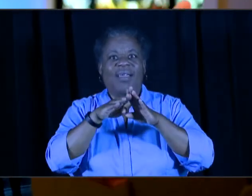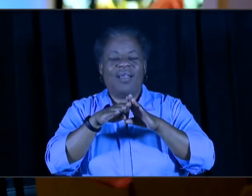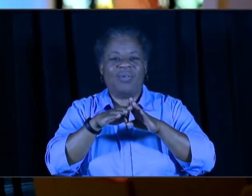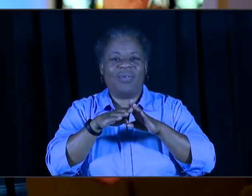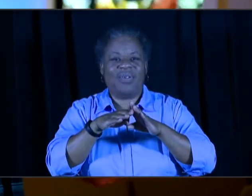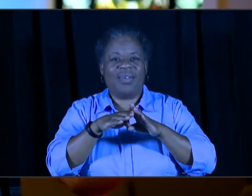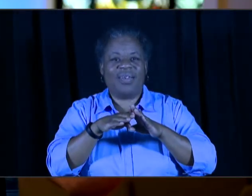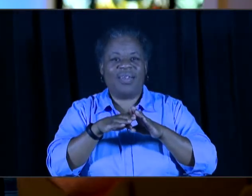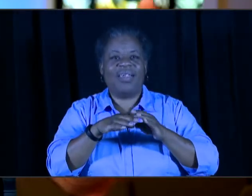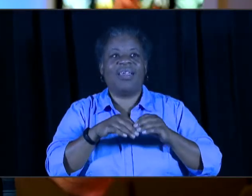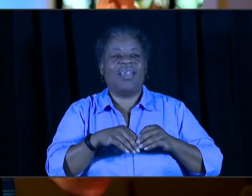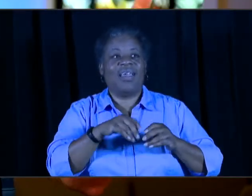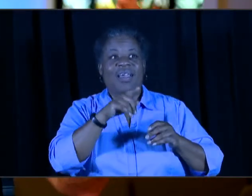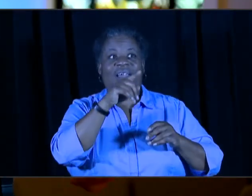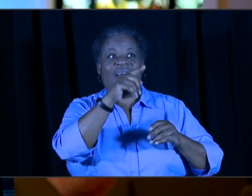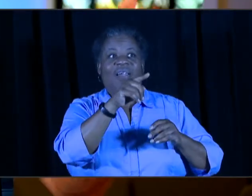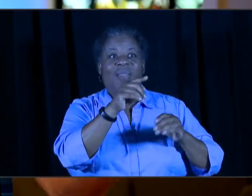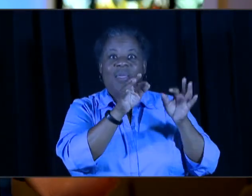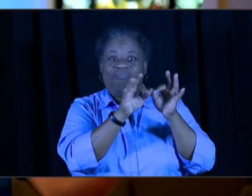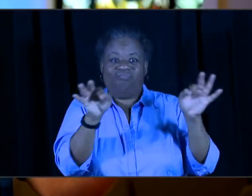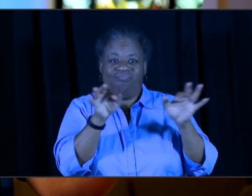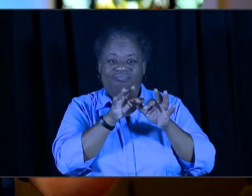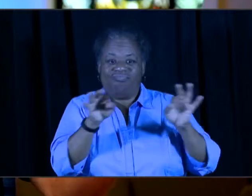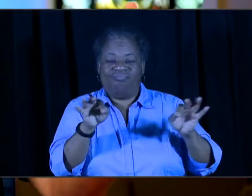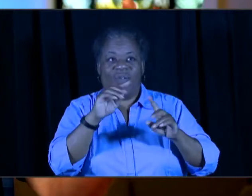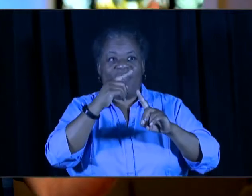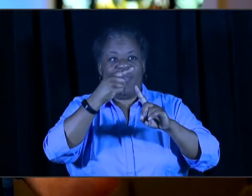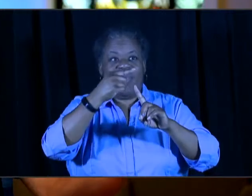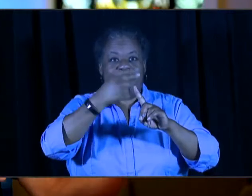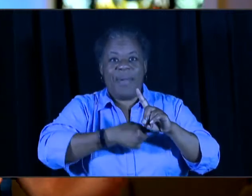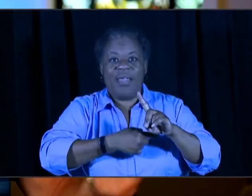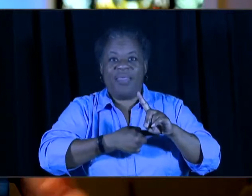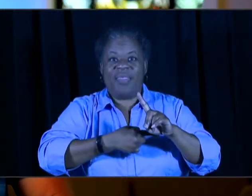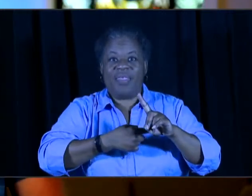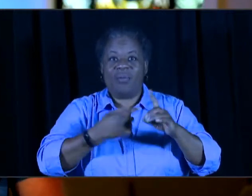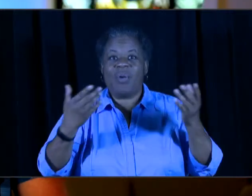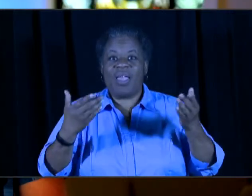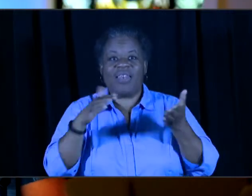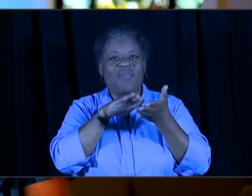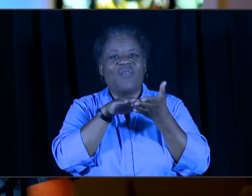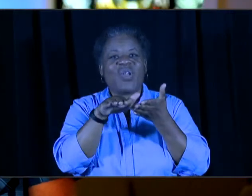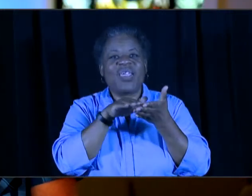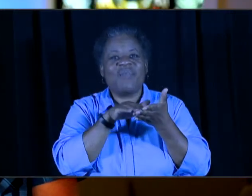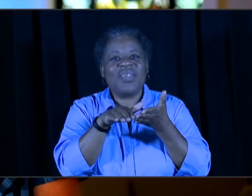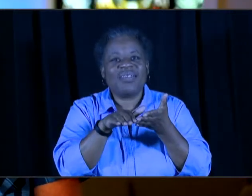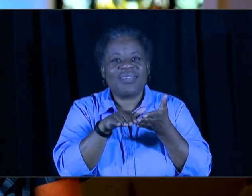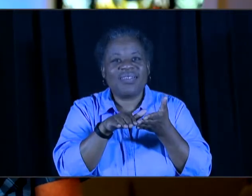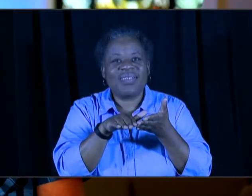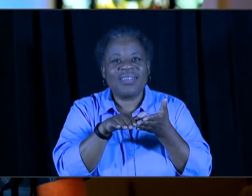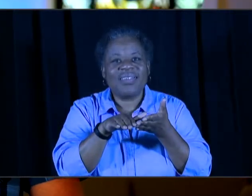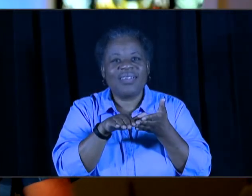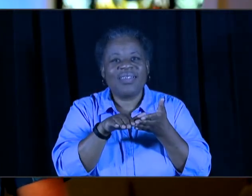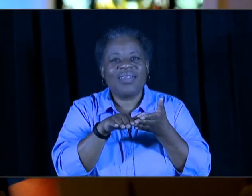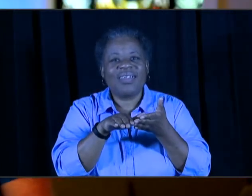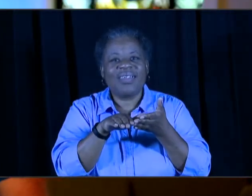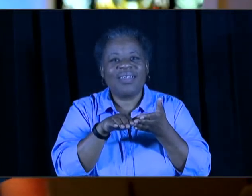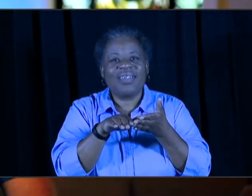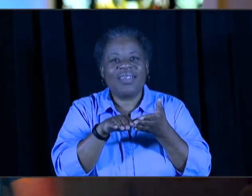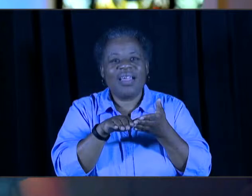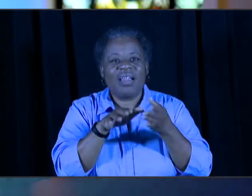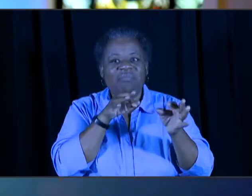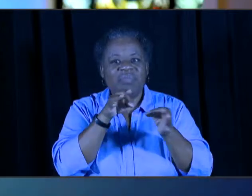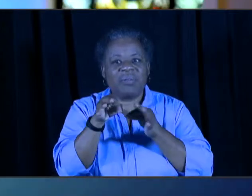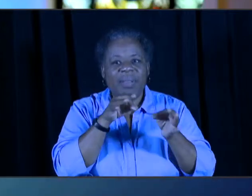that the virtue of the month, in the month of March for Kidstown, was forgiveness. And they defined it this